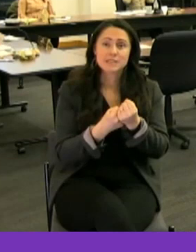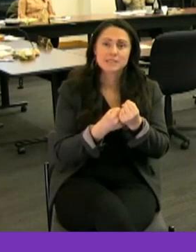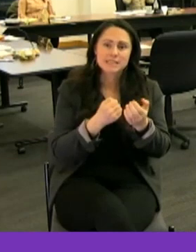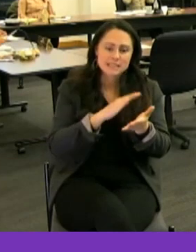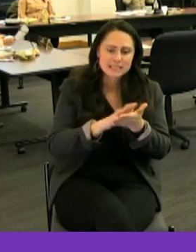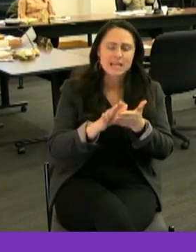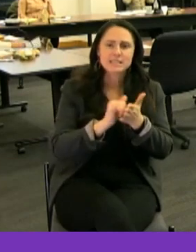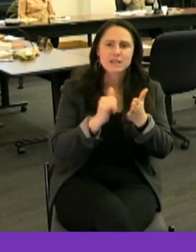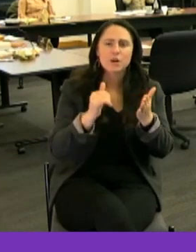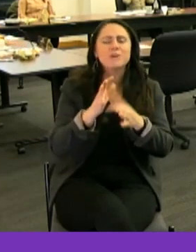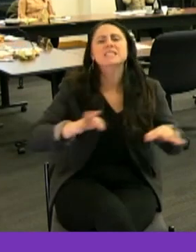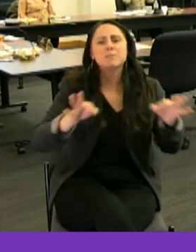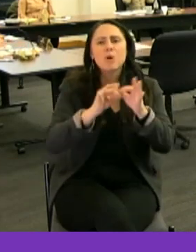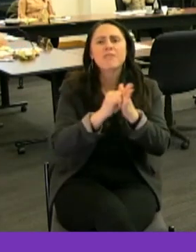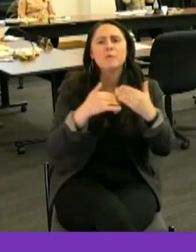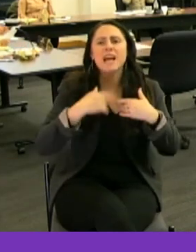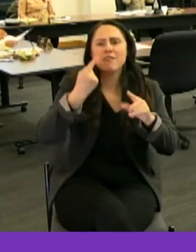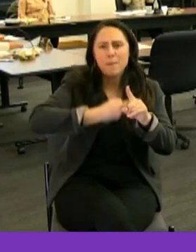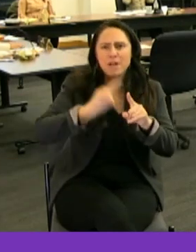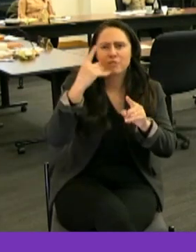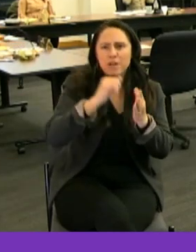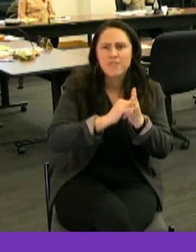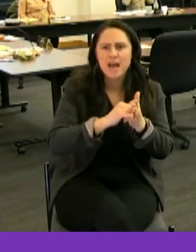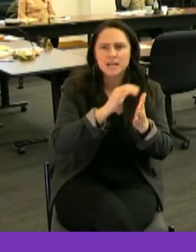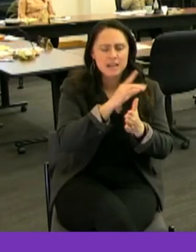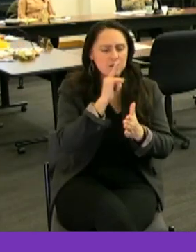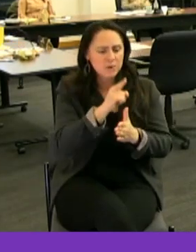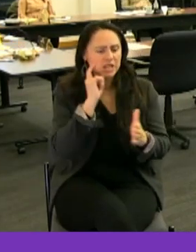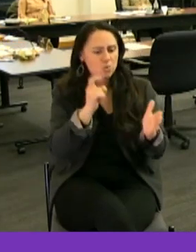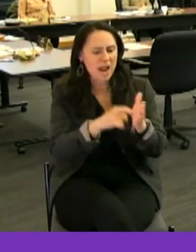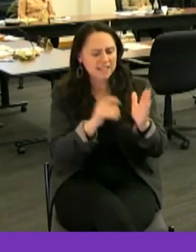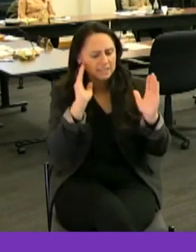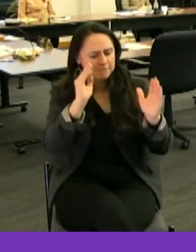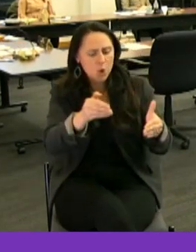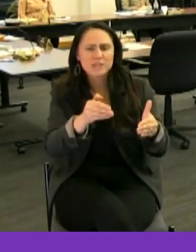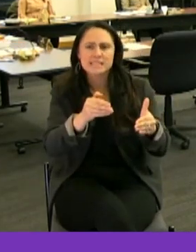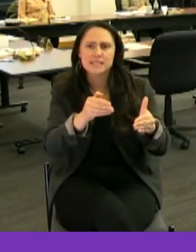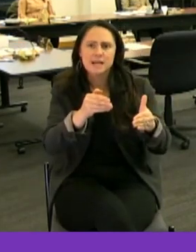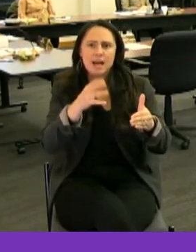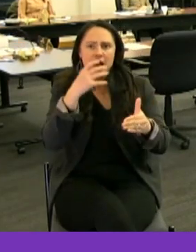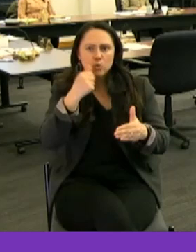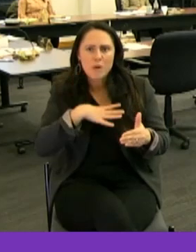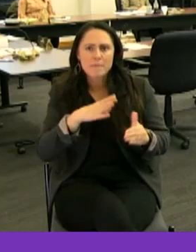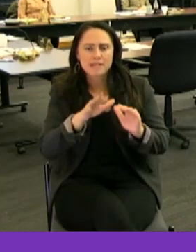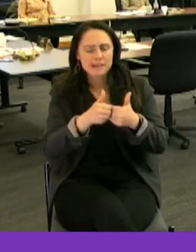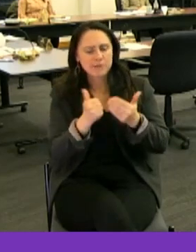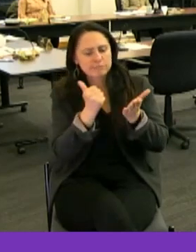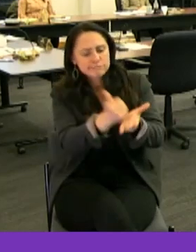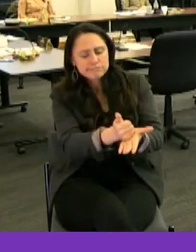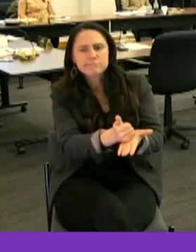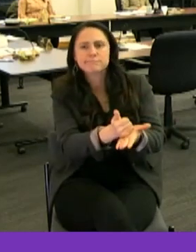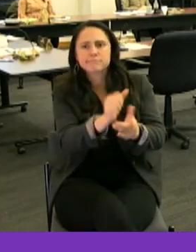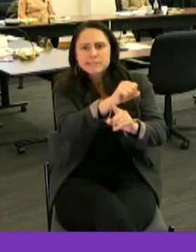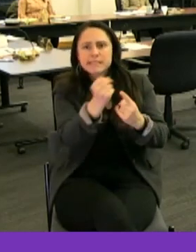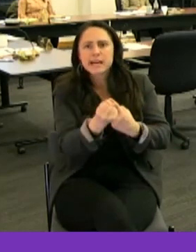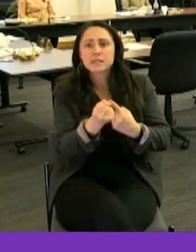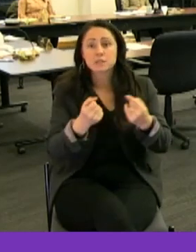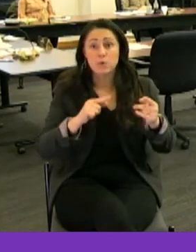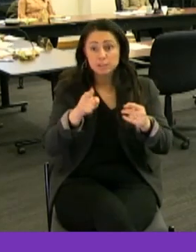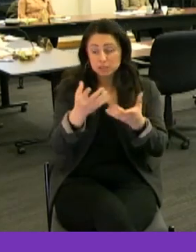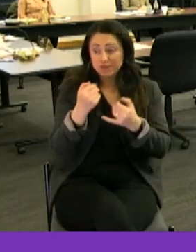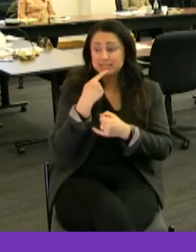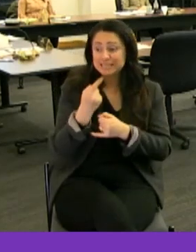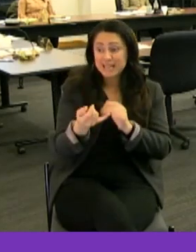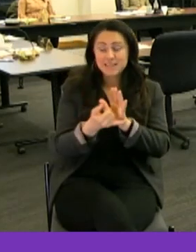and it's important that we set aside and recognize the contributions of women. And so I just wanted to